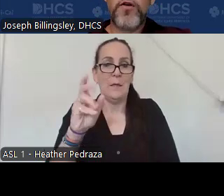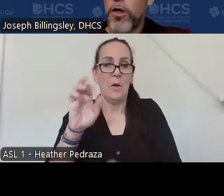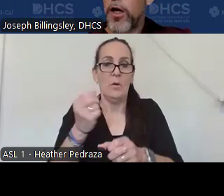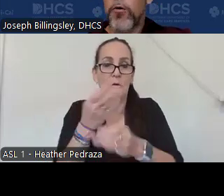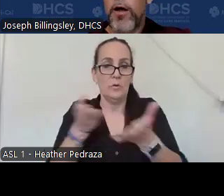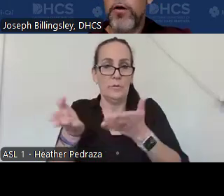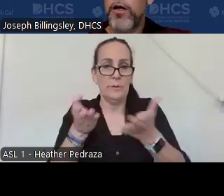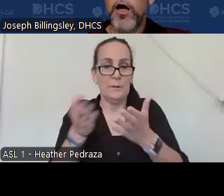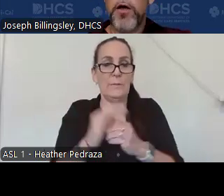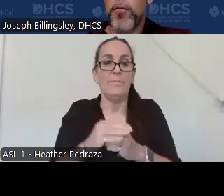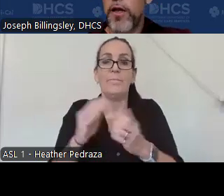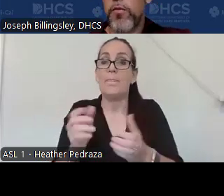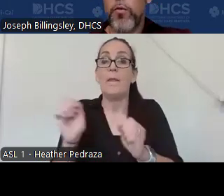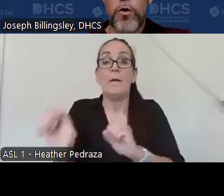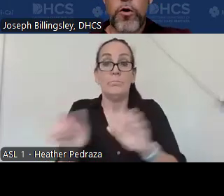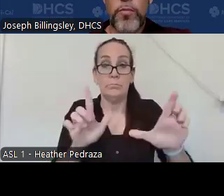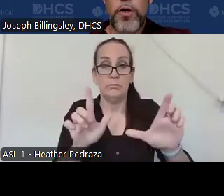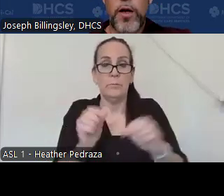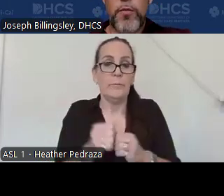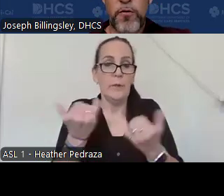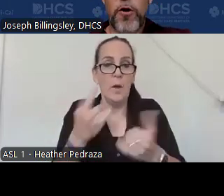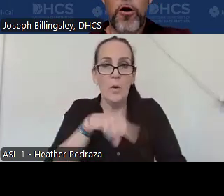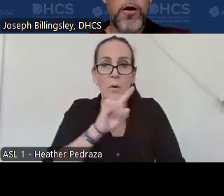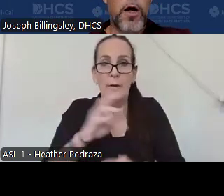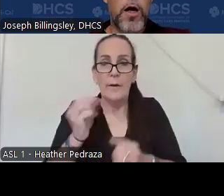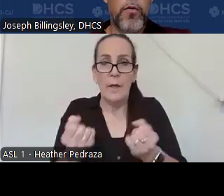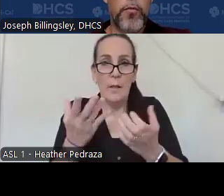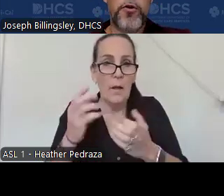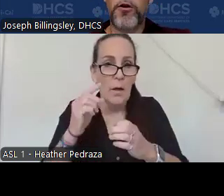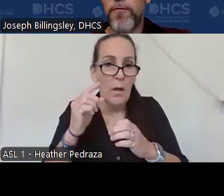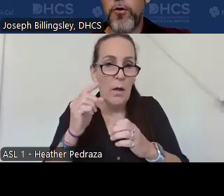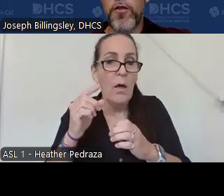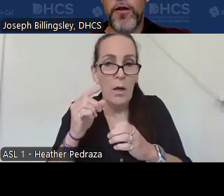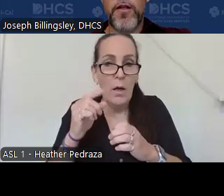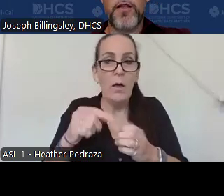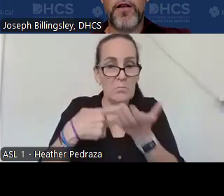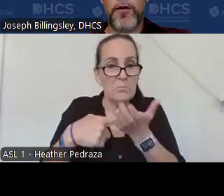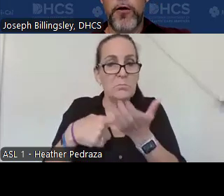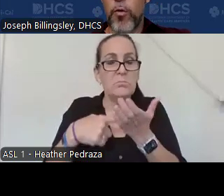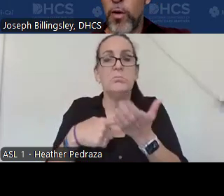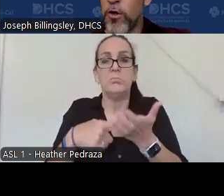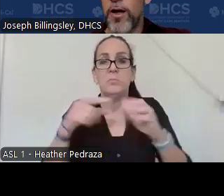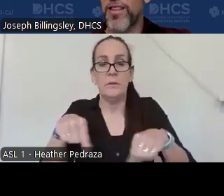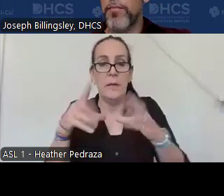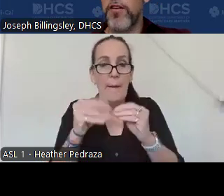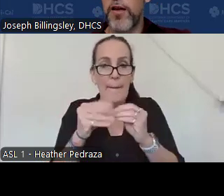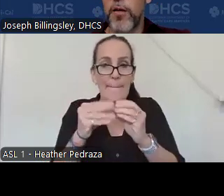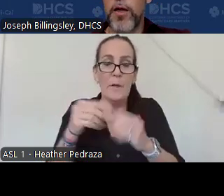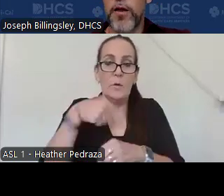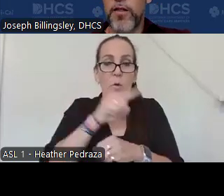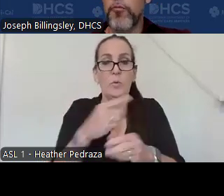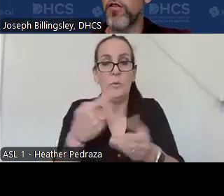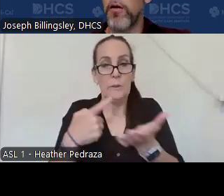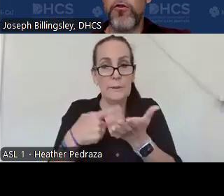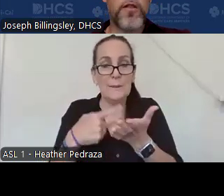So we've covered a lot of ground in our meetings with the work group so far, with a particular focus on discussing the de novo waiver concept